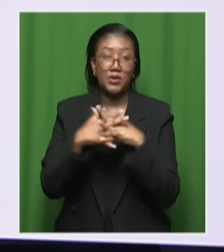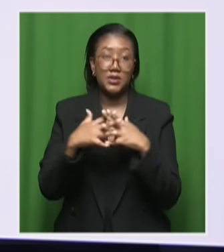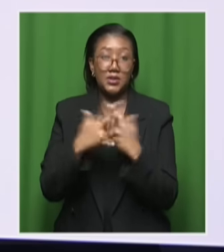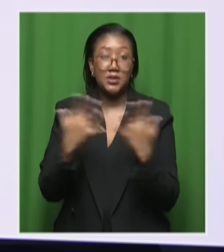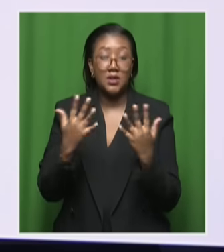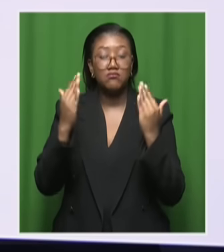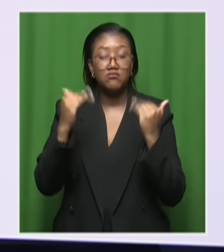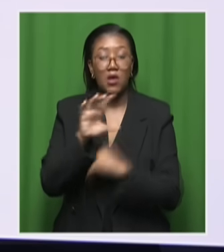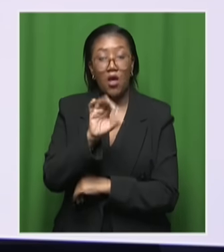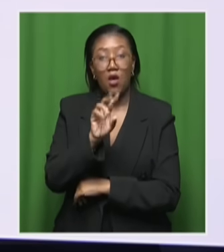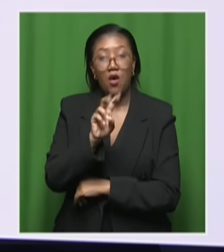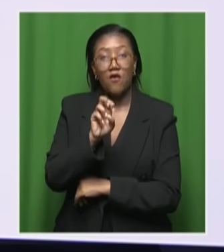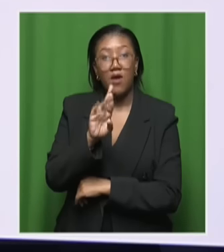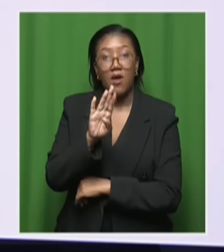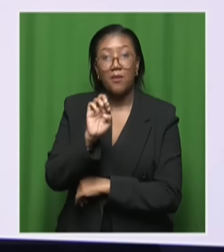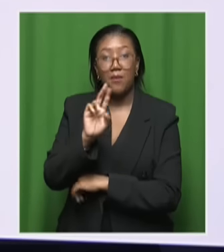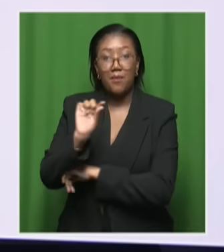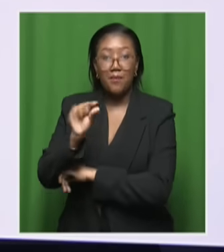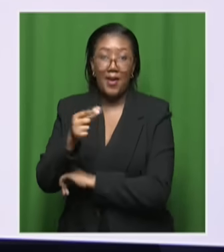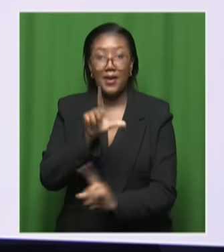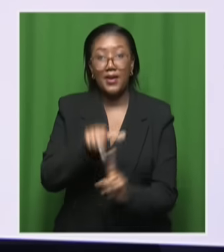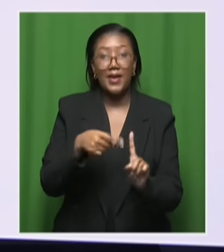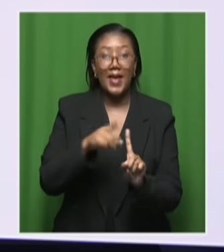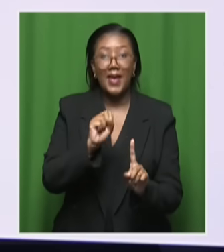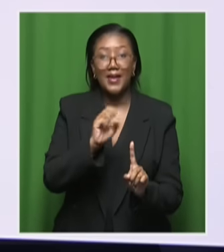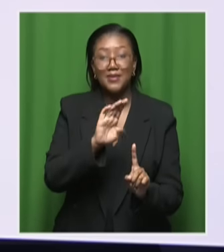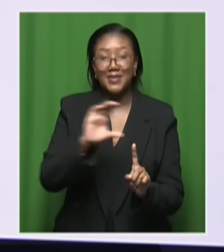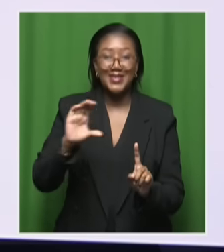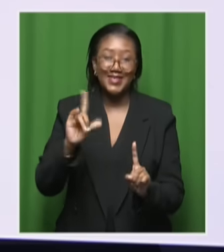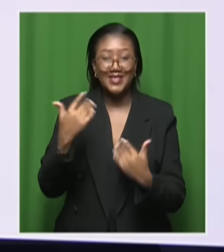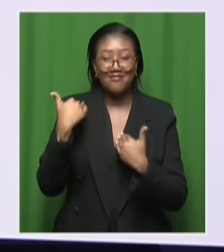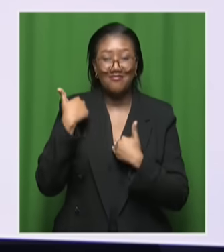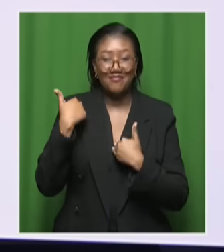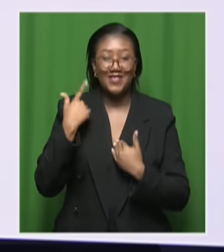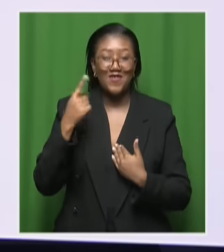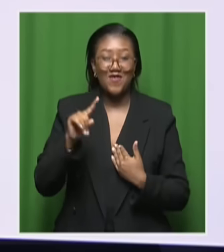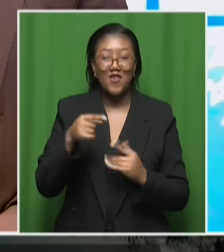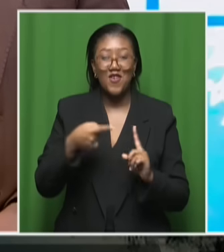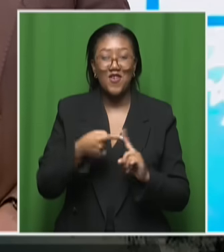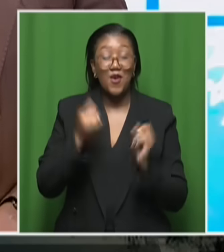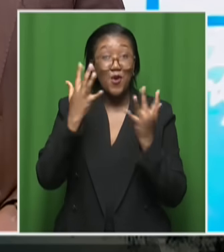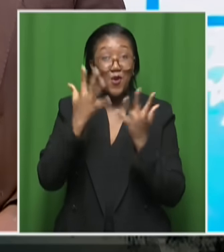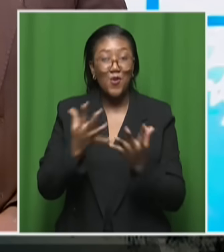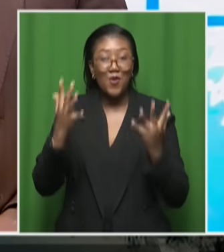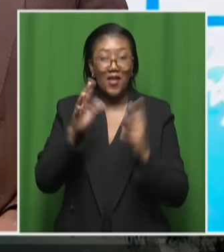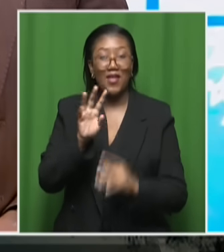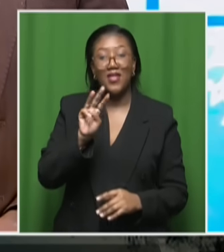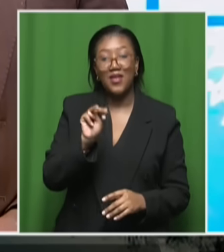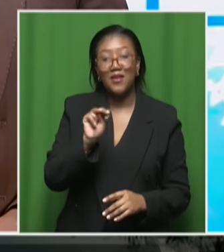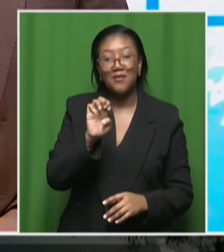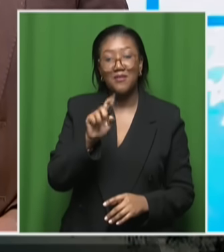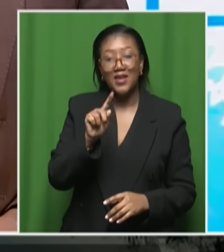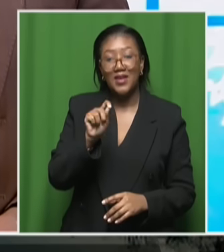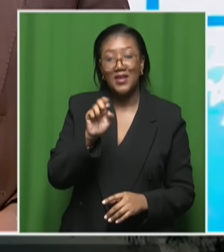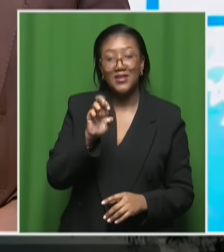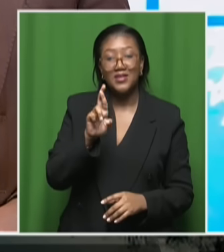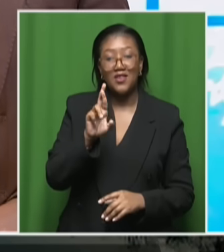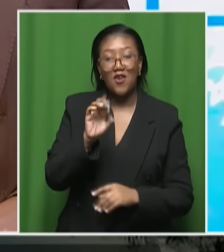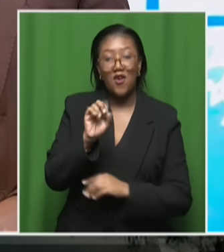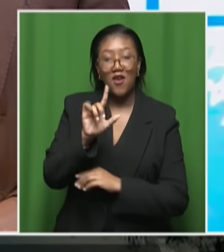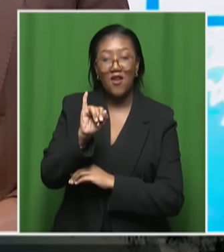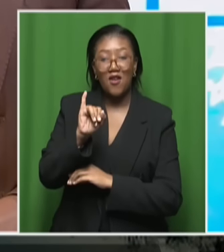But perhaps for the latest on this and more, we're going to be joined by SABC News meteorologist Azwitakadzi Tuwani. Azwi, a very good morning. I